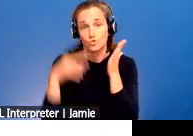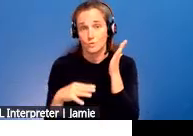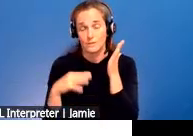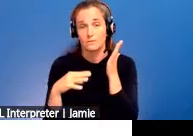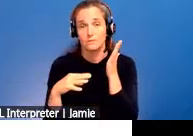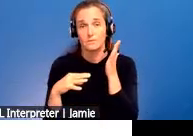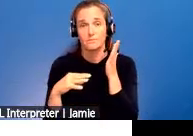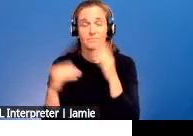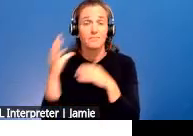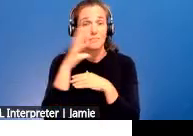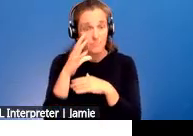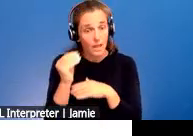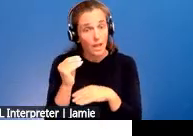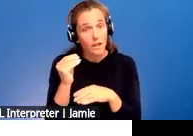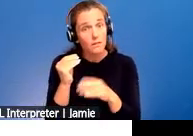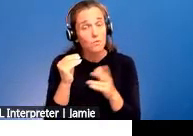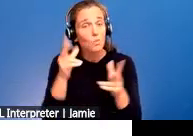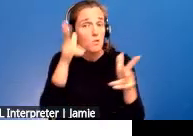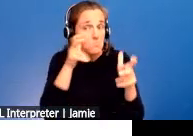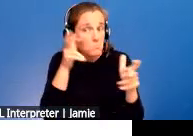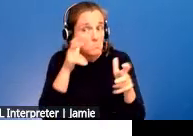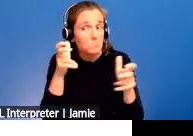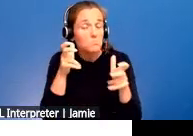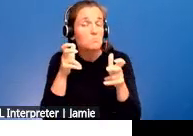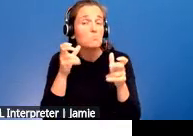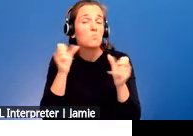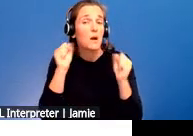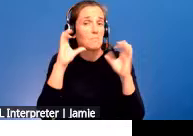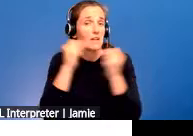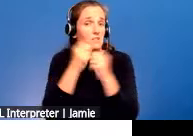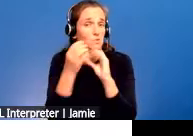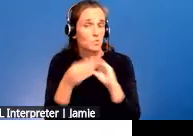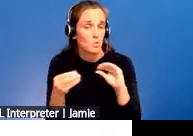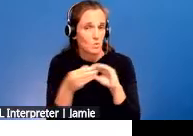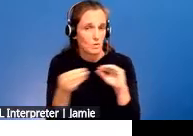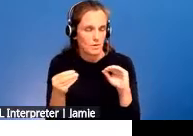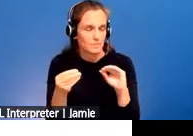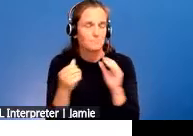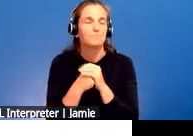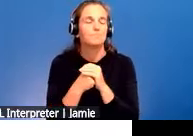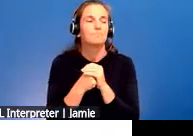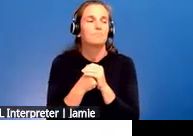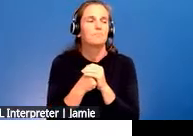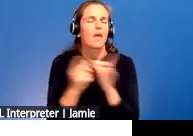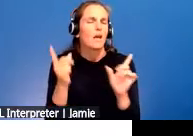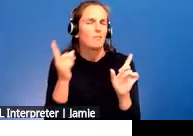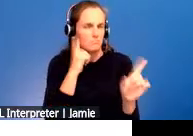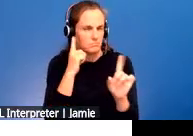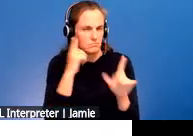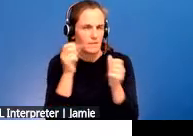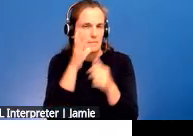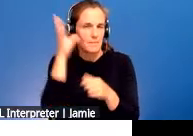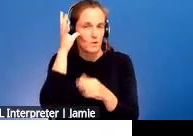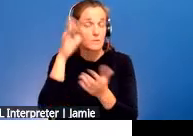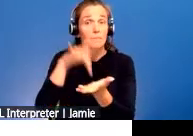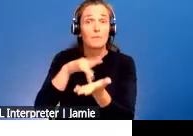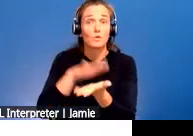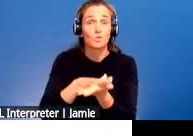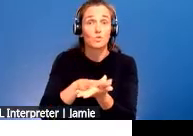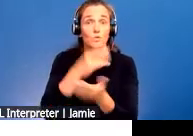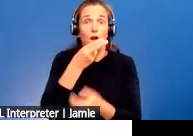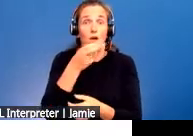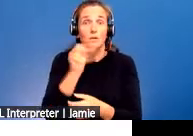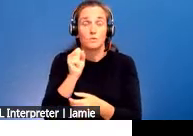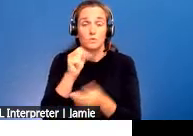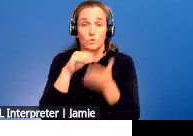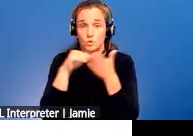lot of really compelling stories. What I really remember the most is parents of middle school and high school aged students. So